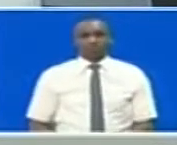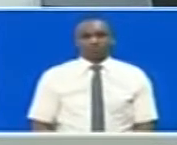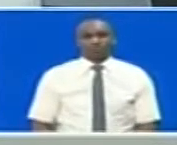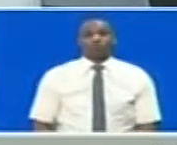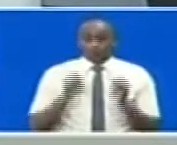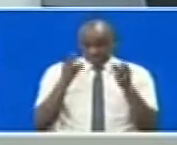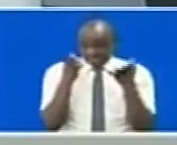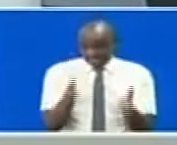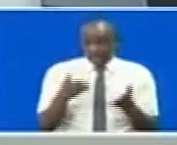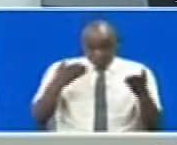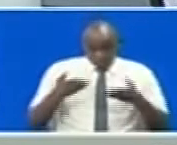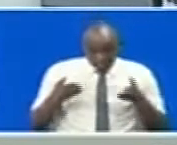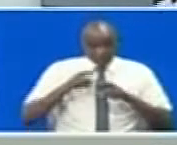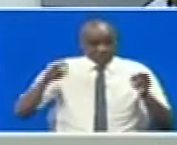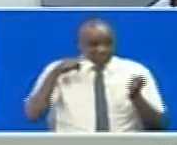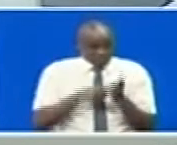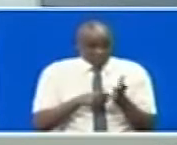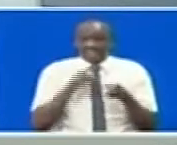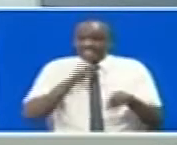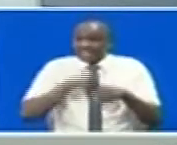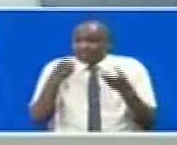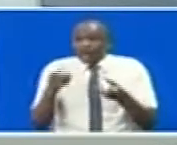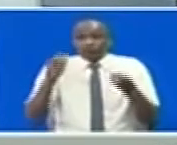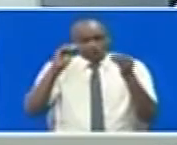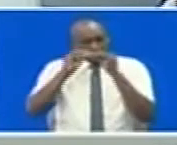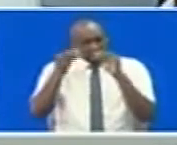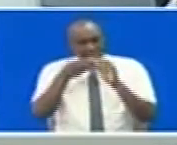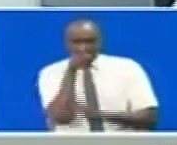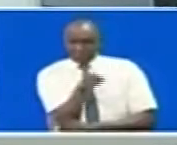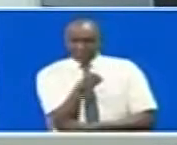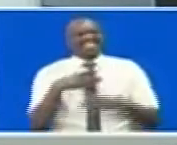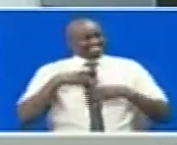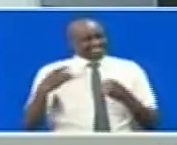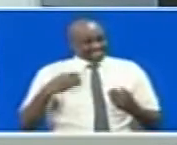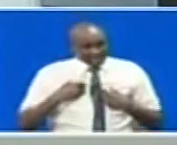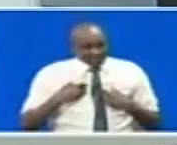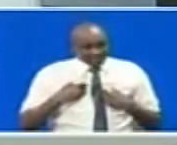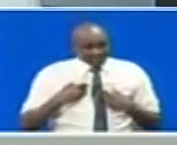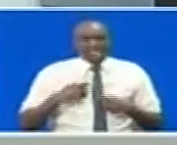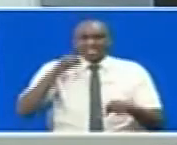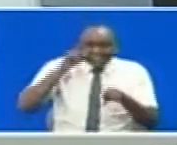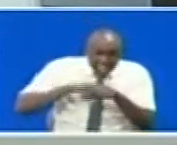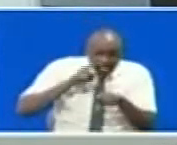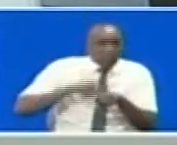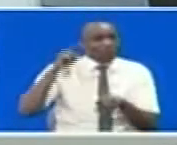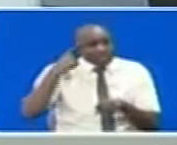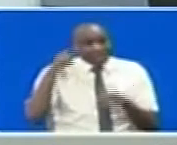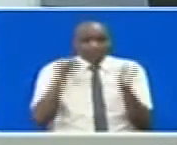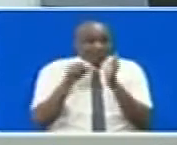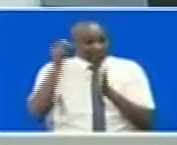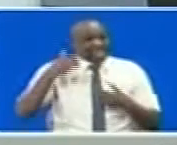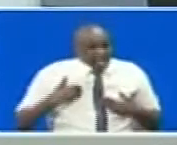All right, so welcome back to Checkpoint. It's time for the number, and this is an interesting one. You know, every time we seem to think we have problems in